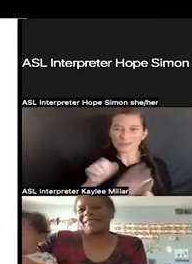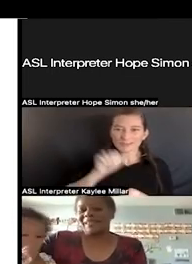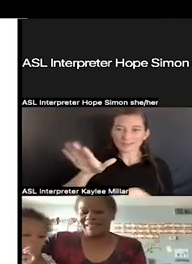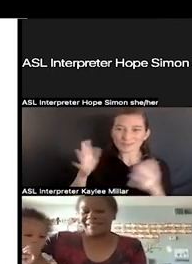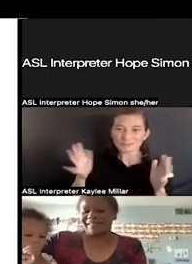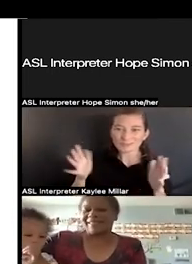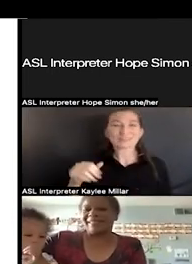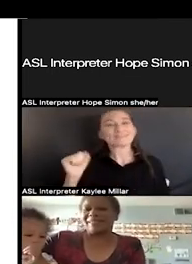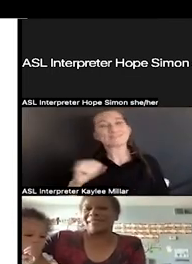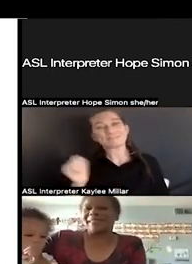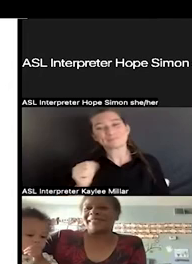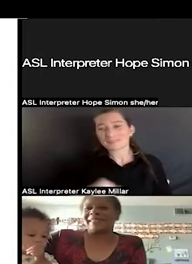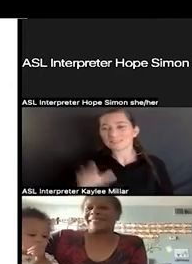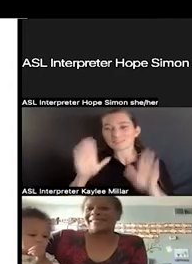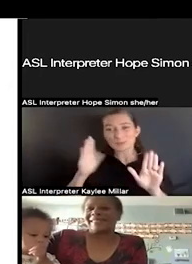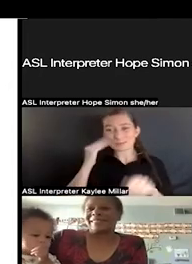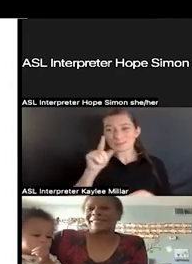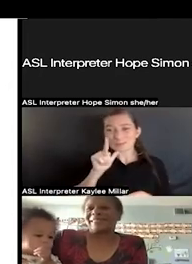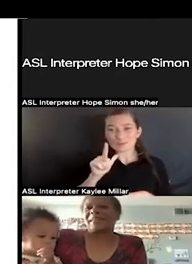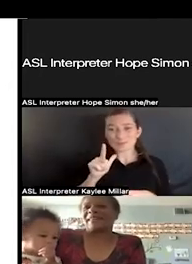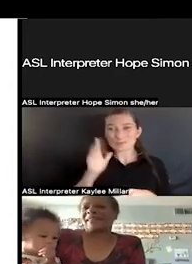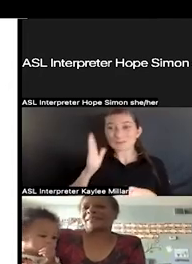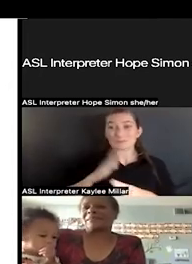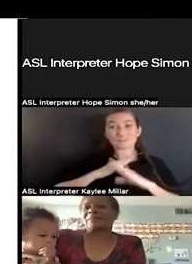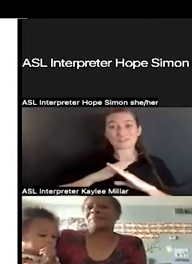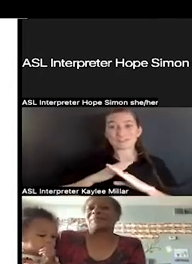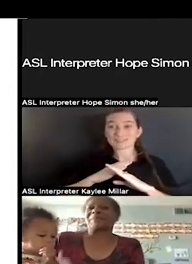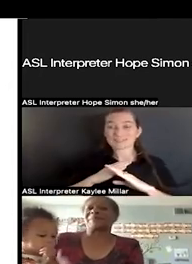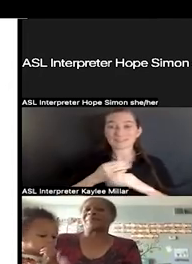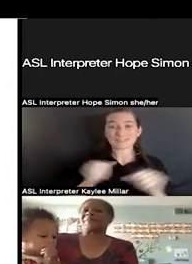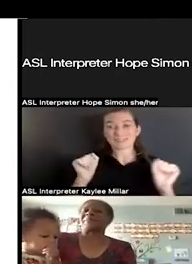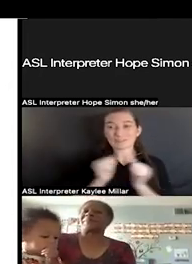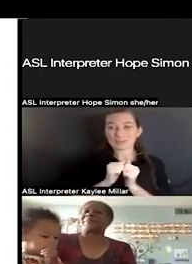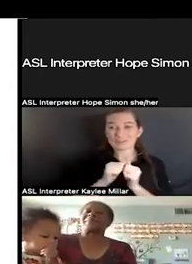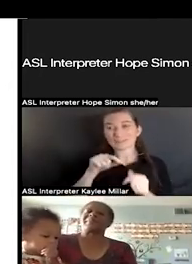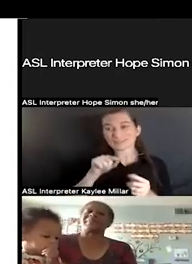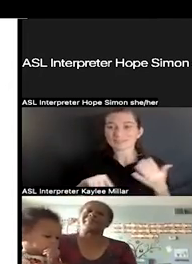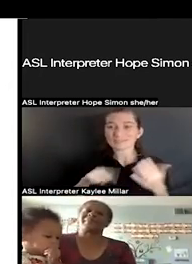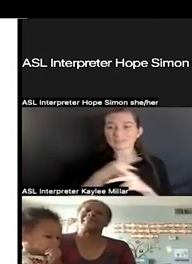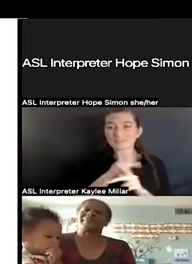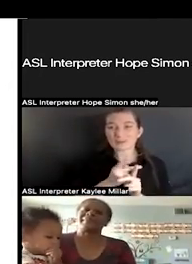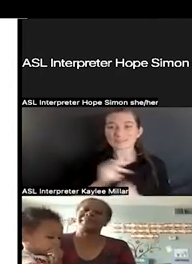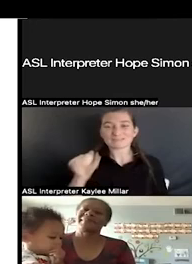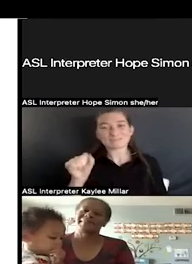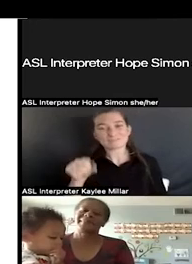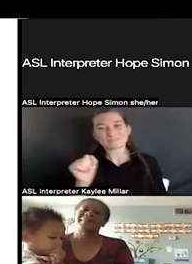Thank you. You and them. Thanks again. All right, so we have one